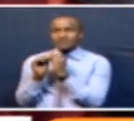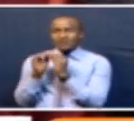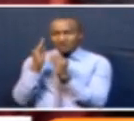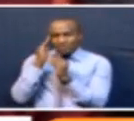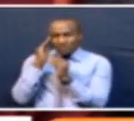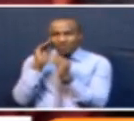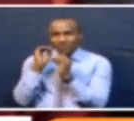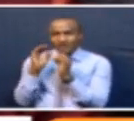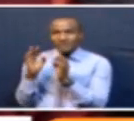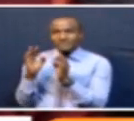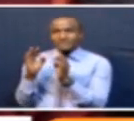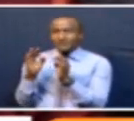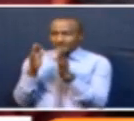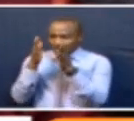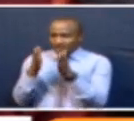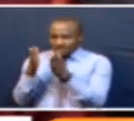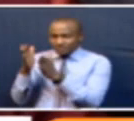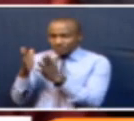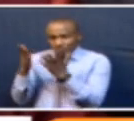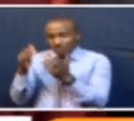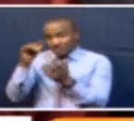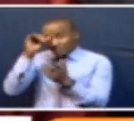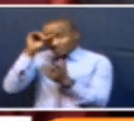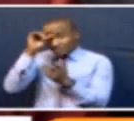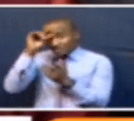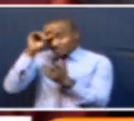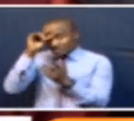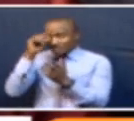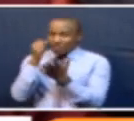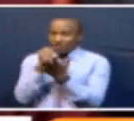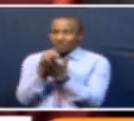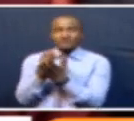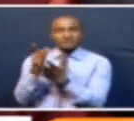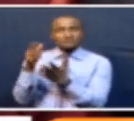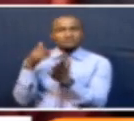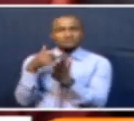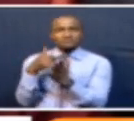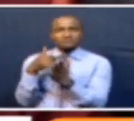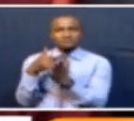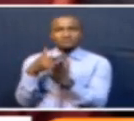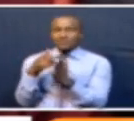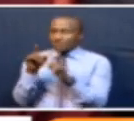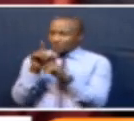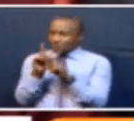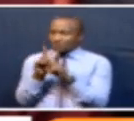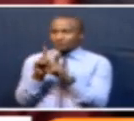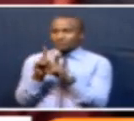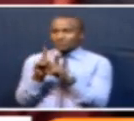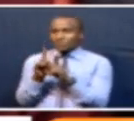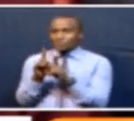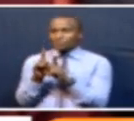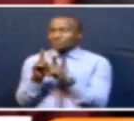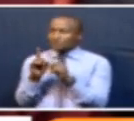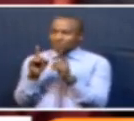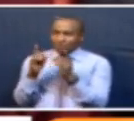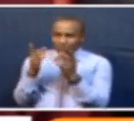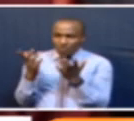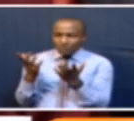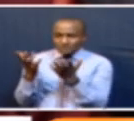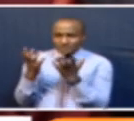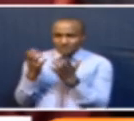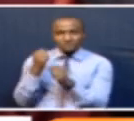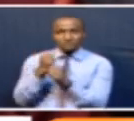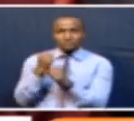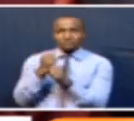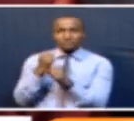if anybody, whether an individual or a government agency was culpable, and also in terms of what needs to be done